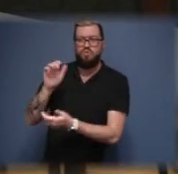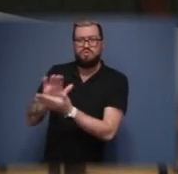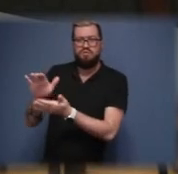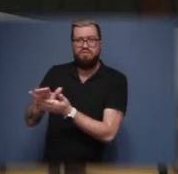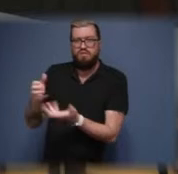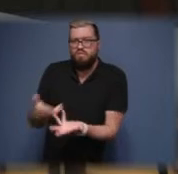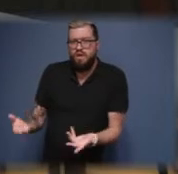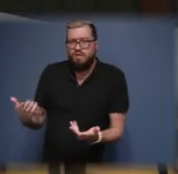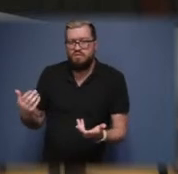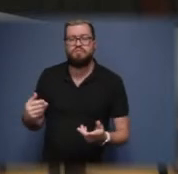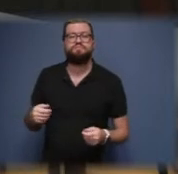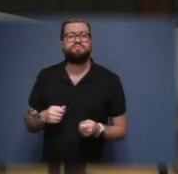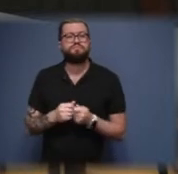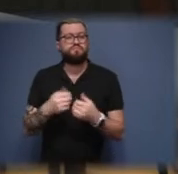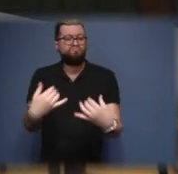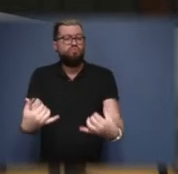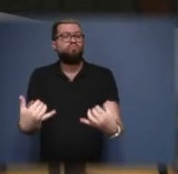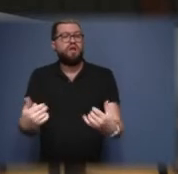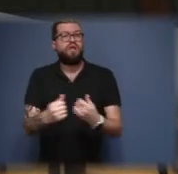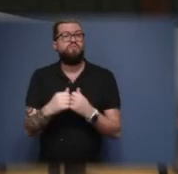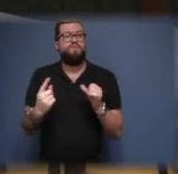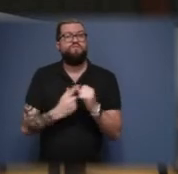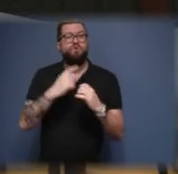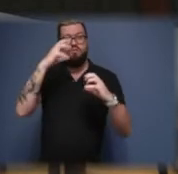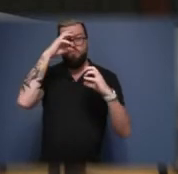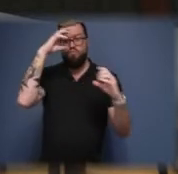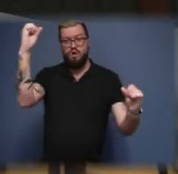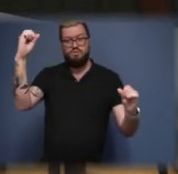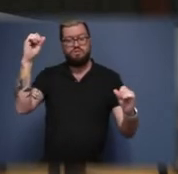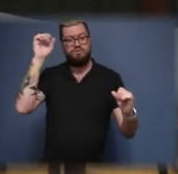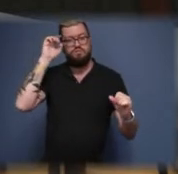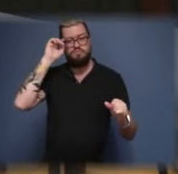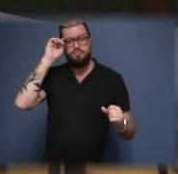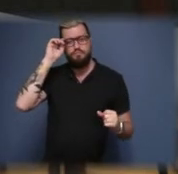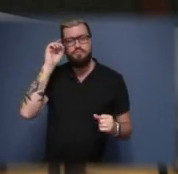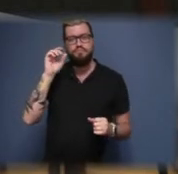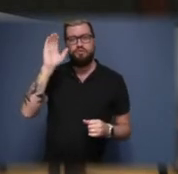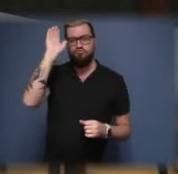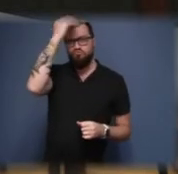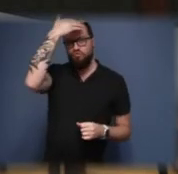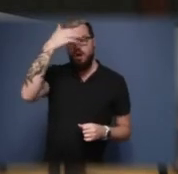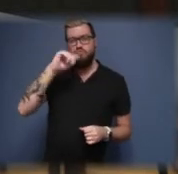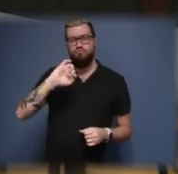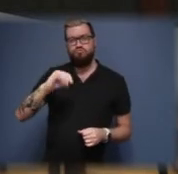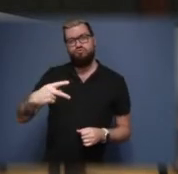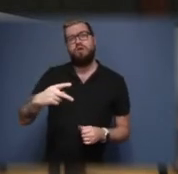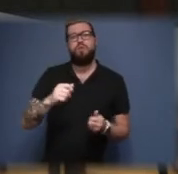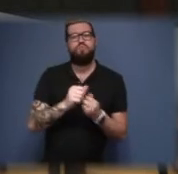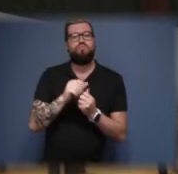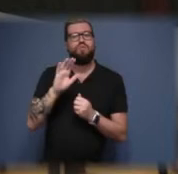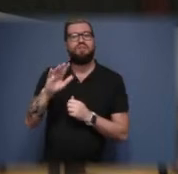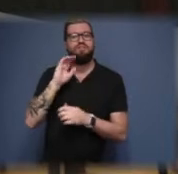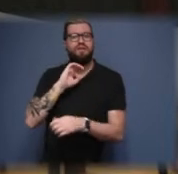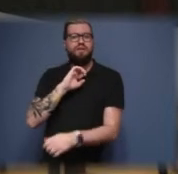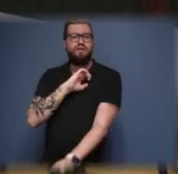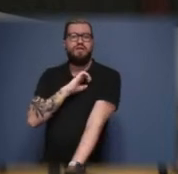Presently, the first president, Trump, with his energy